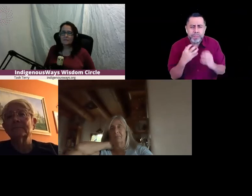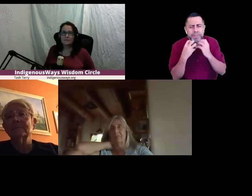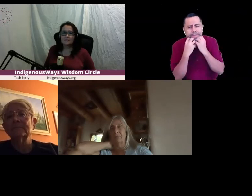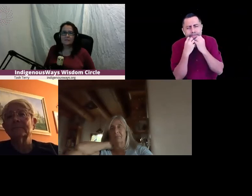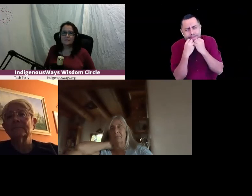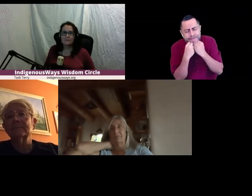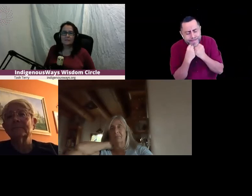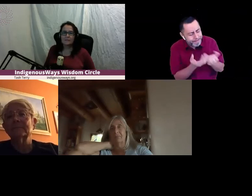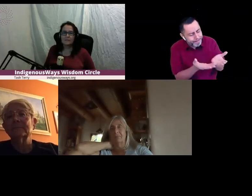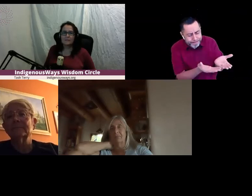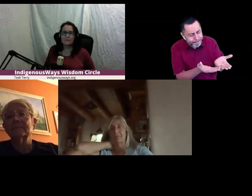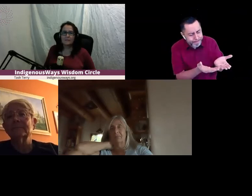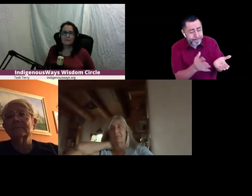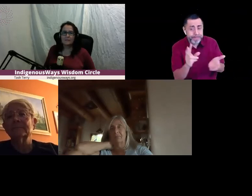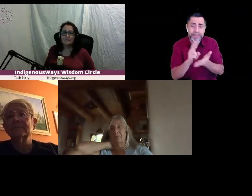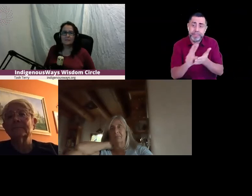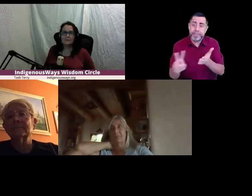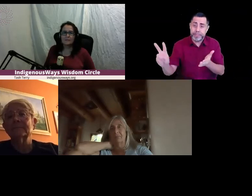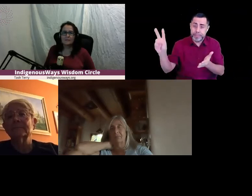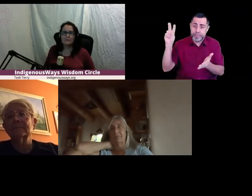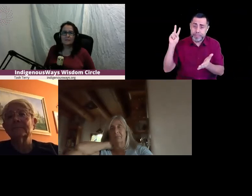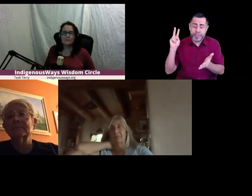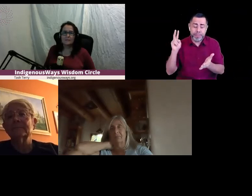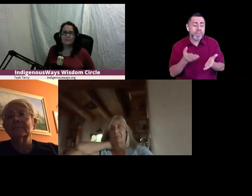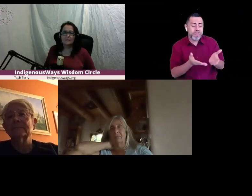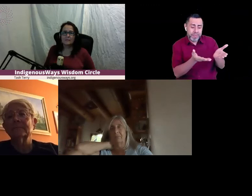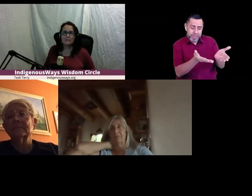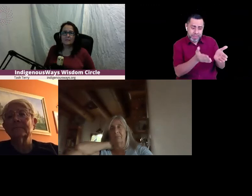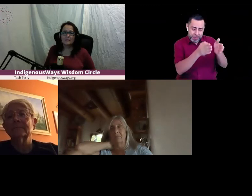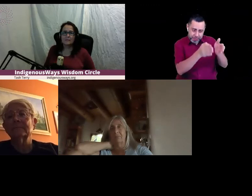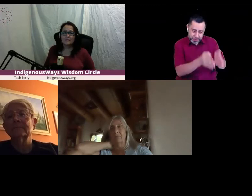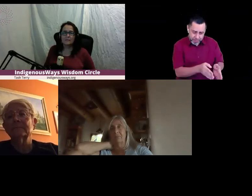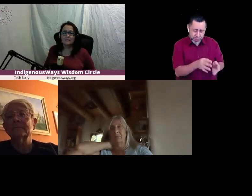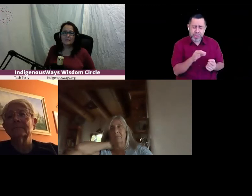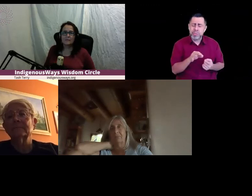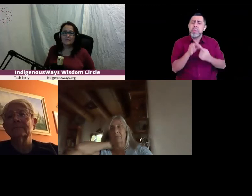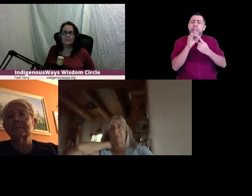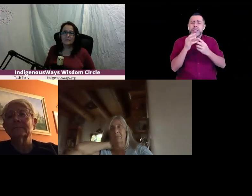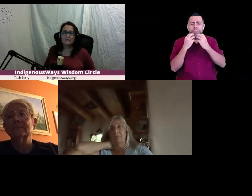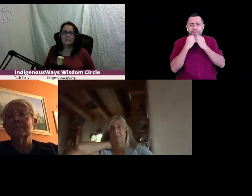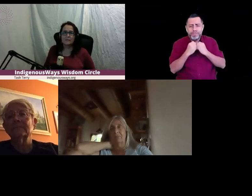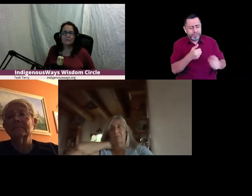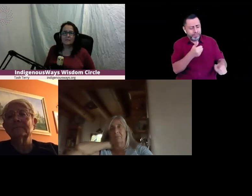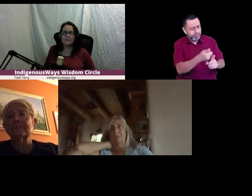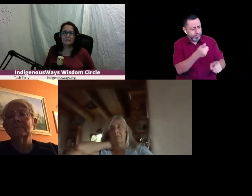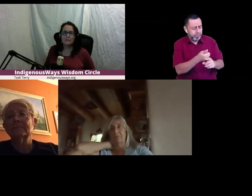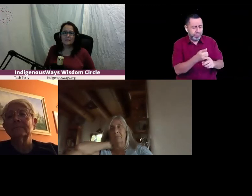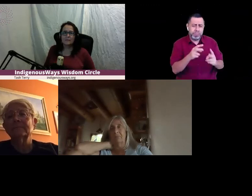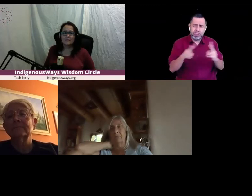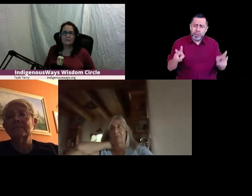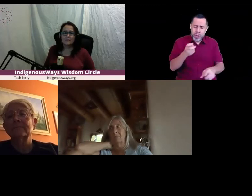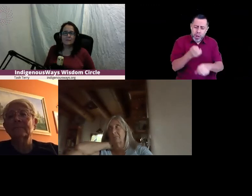2 weeks ago, I lost one that was pretty special to me. He was just a hardworking man, very nice